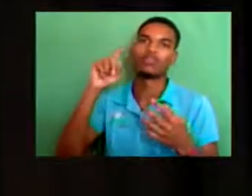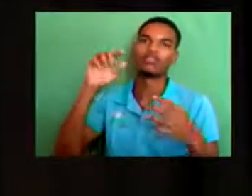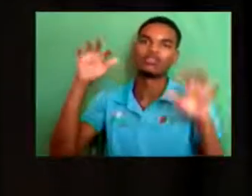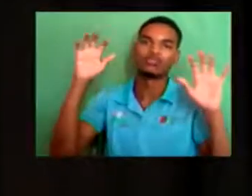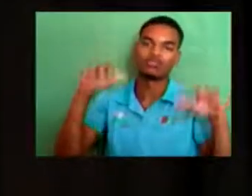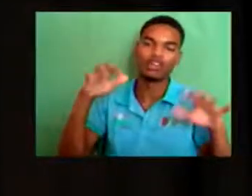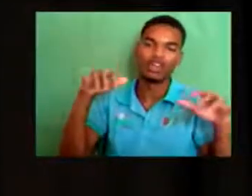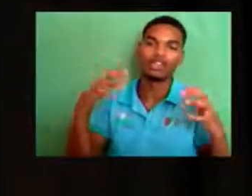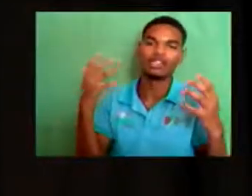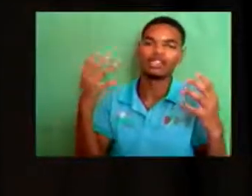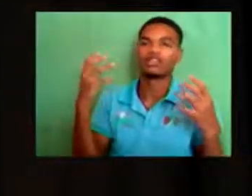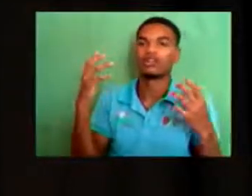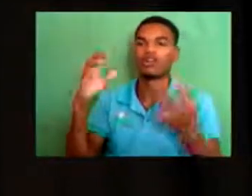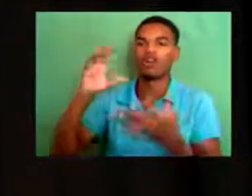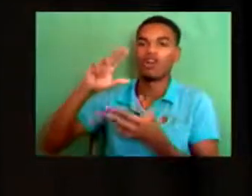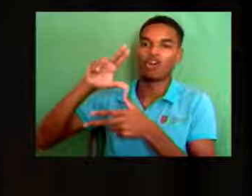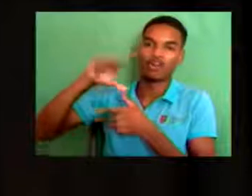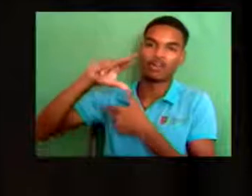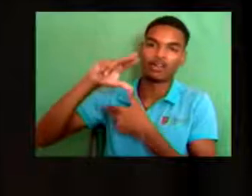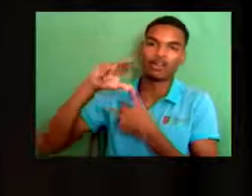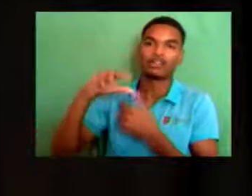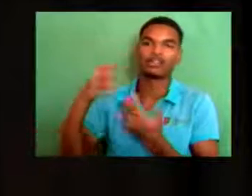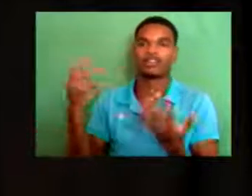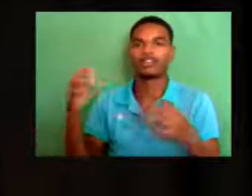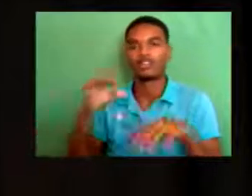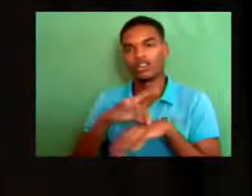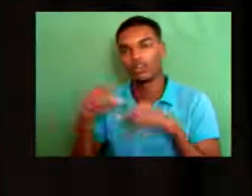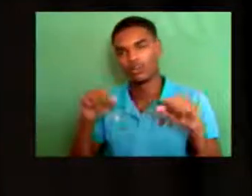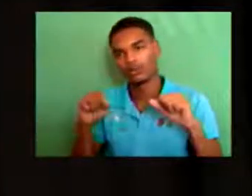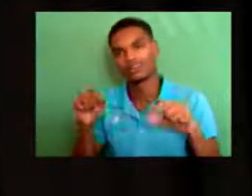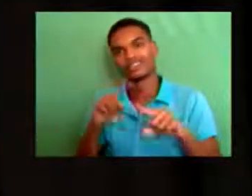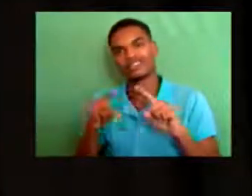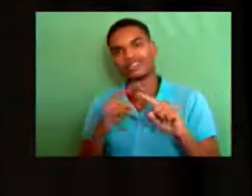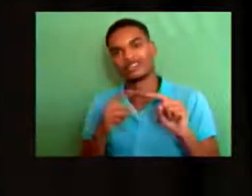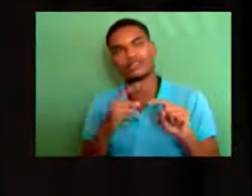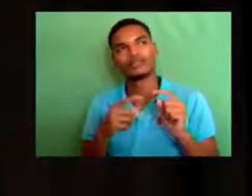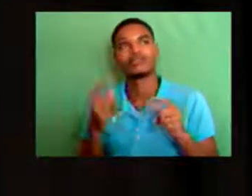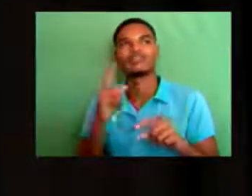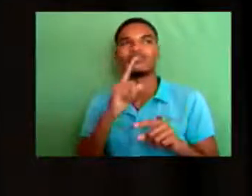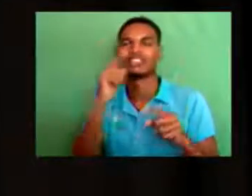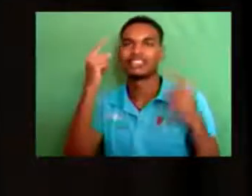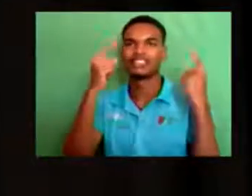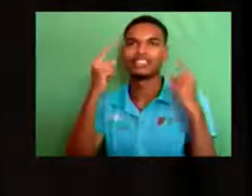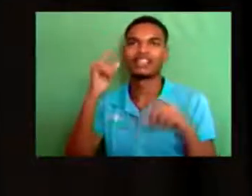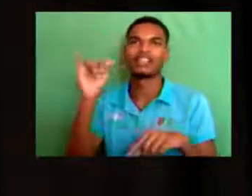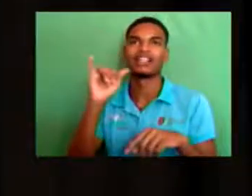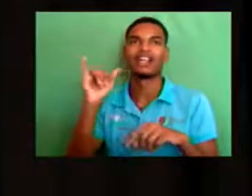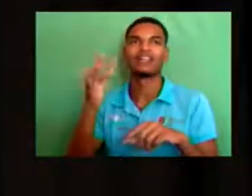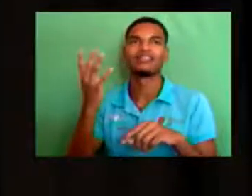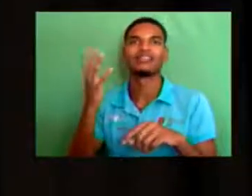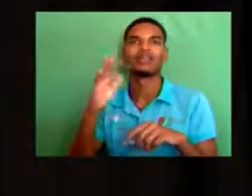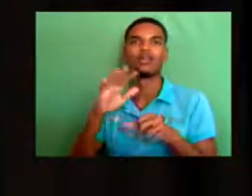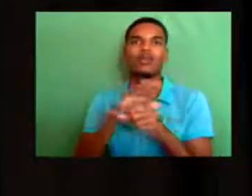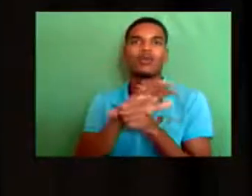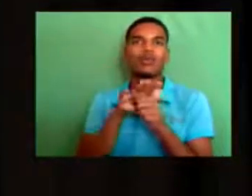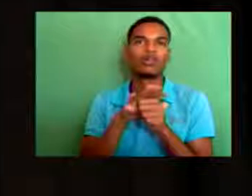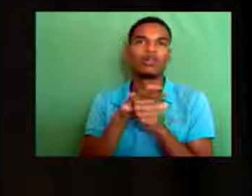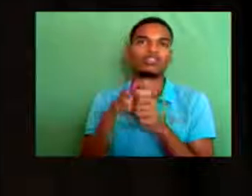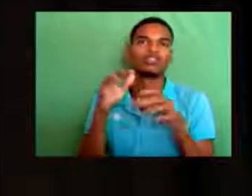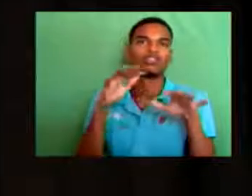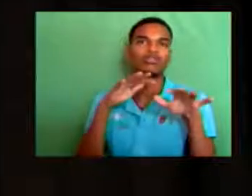community bulletins. Again, school closing. Think about this in terms of what's critical locally, traffic